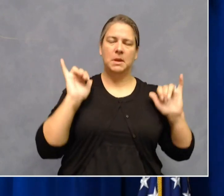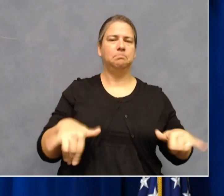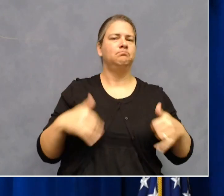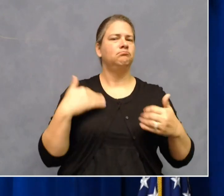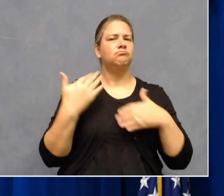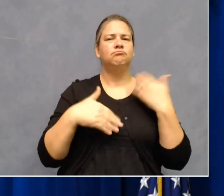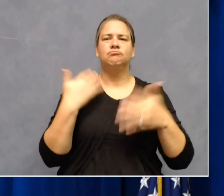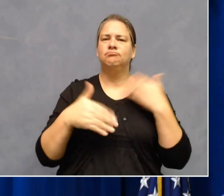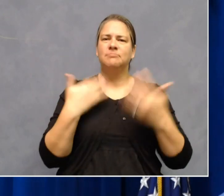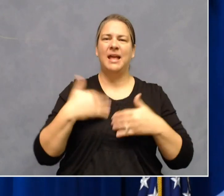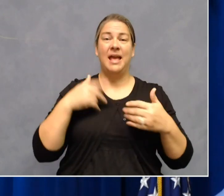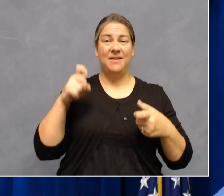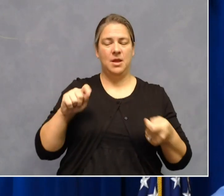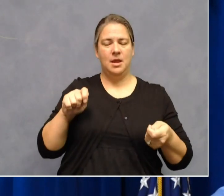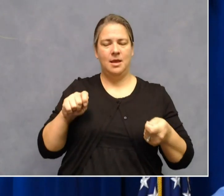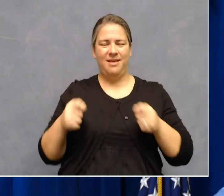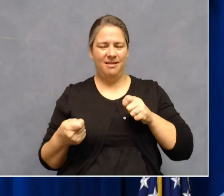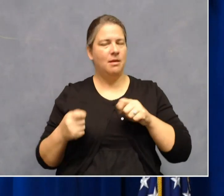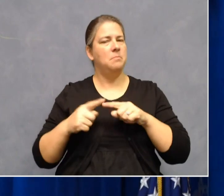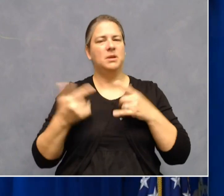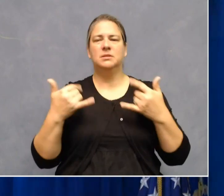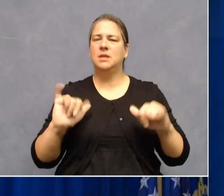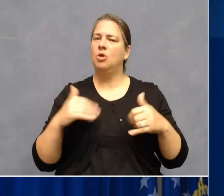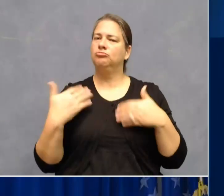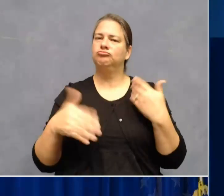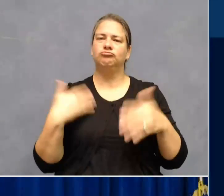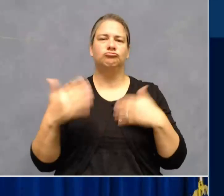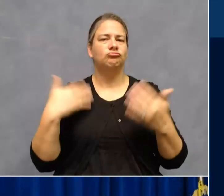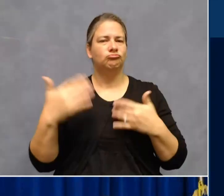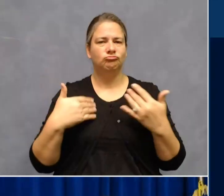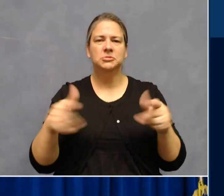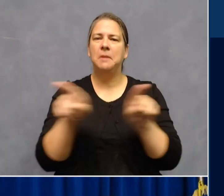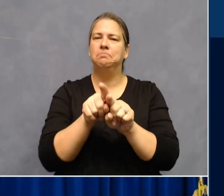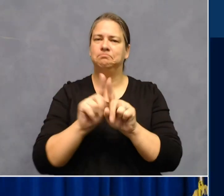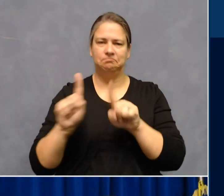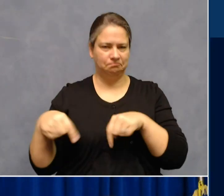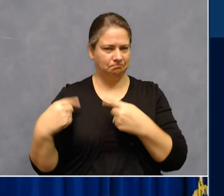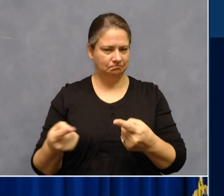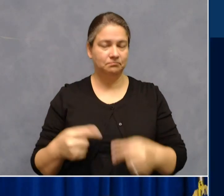different. So we're going to start with our Fast 4 at 4 for the day.